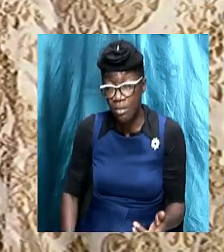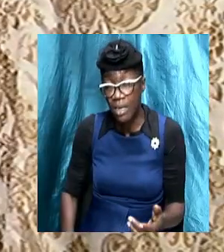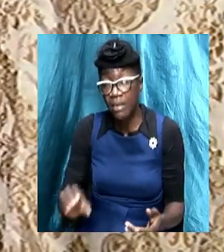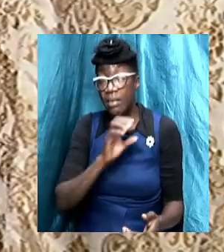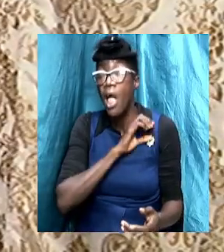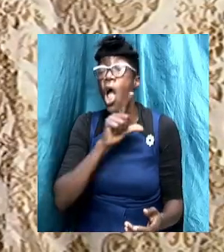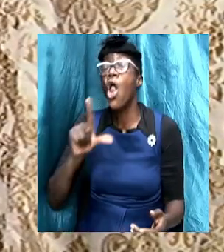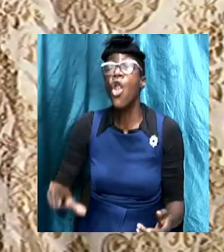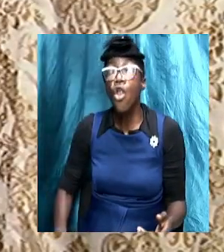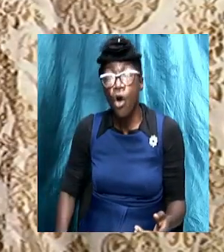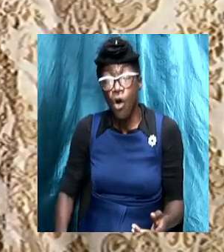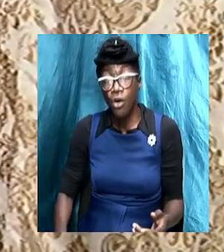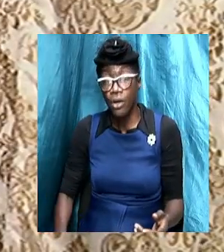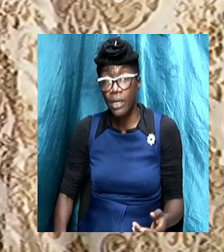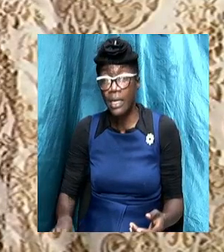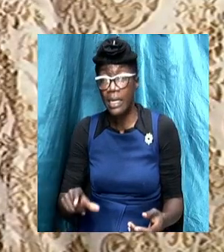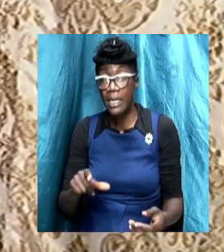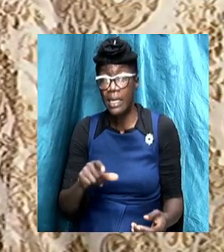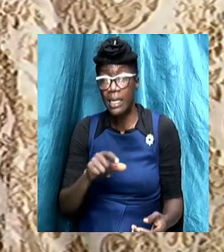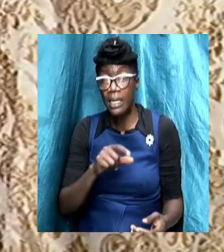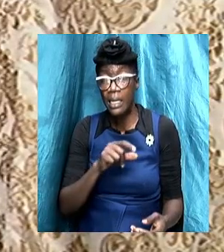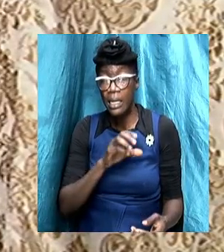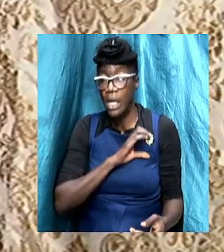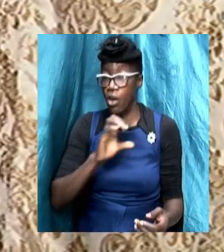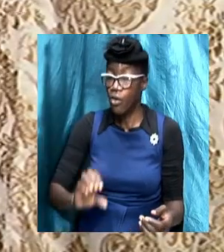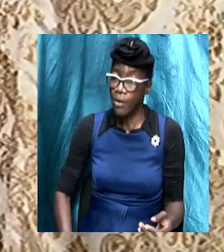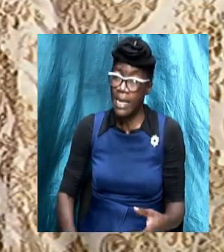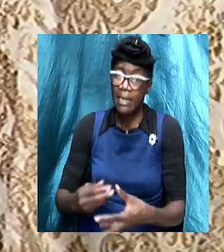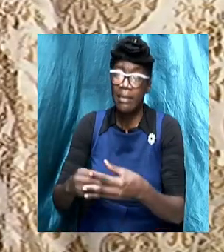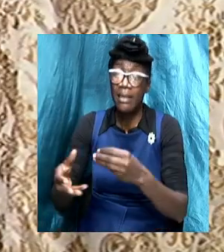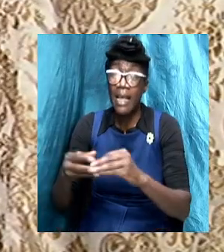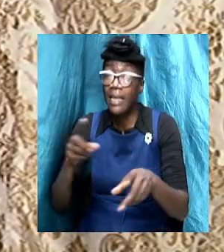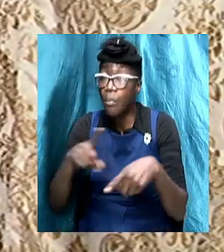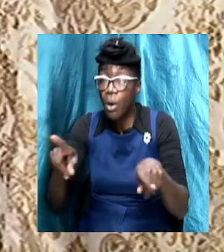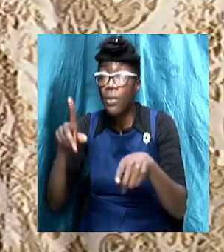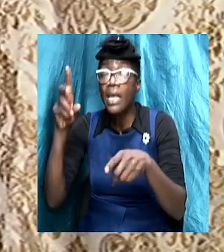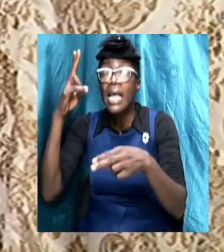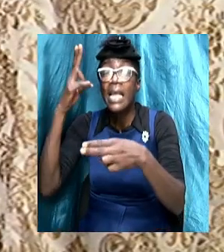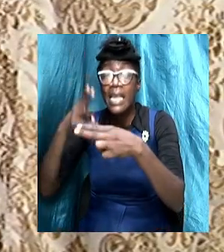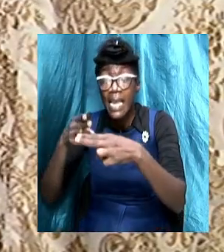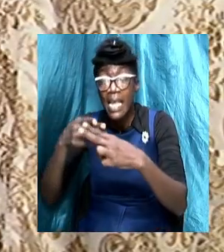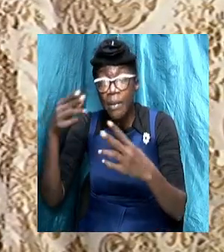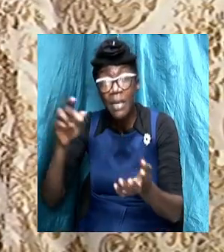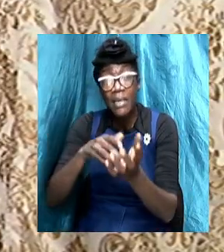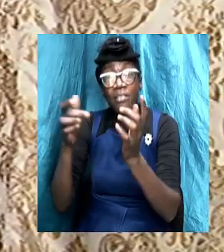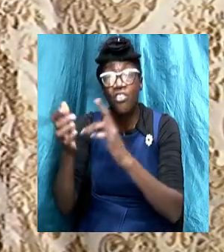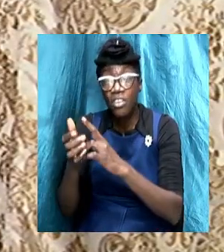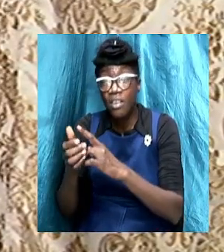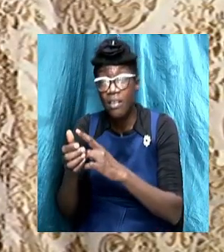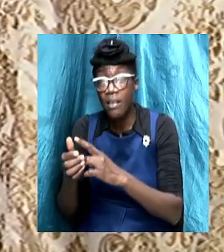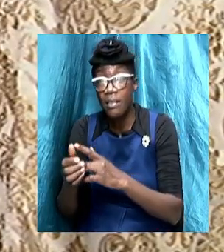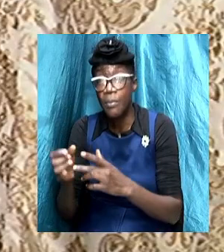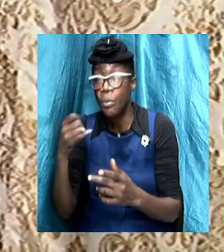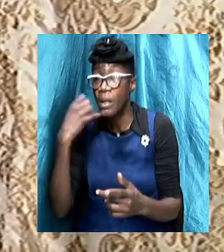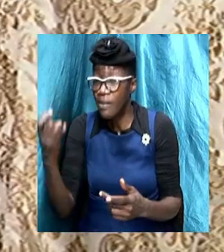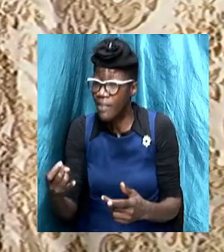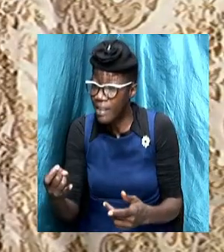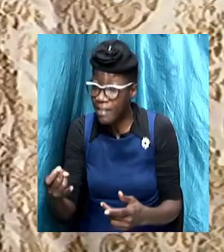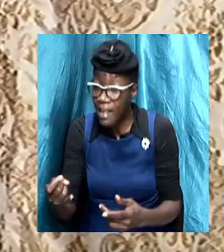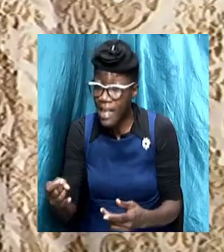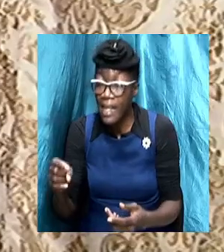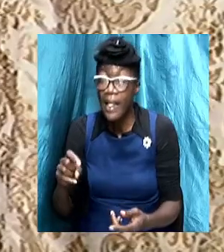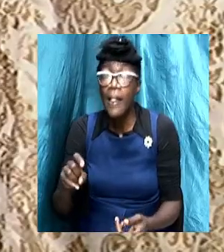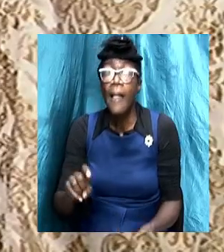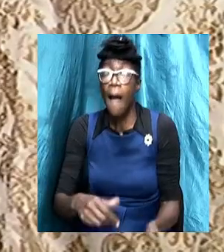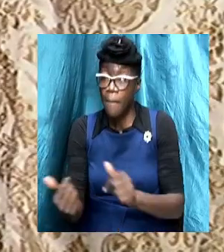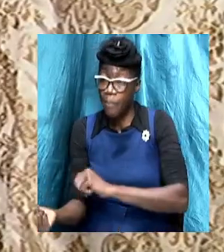but the name is Jesus. If I baptize you and I say I now baptize you in the name of Jesus, you are baptized. Because the